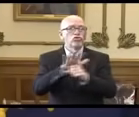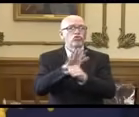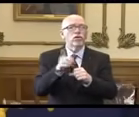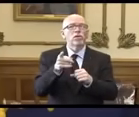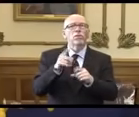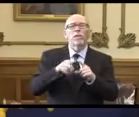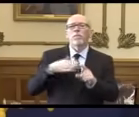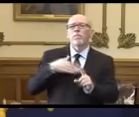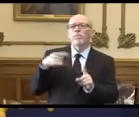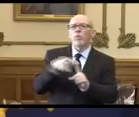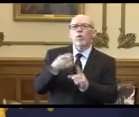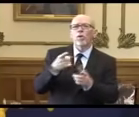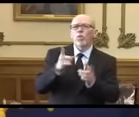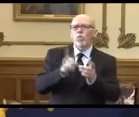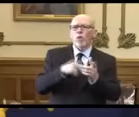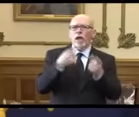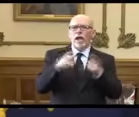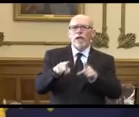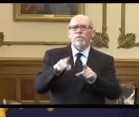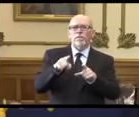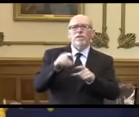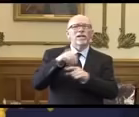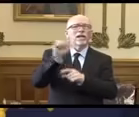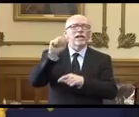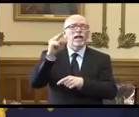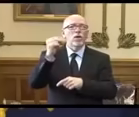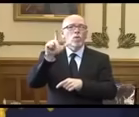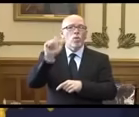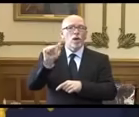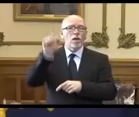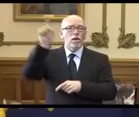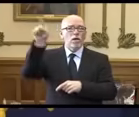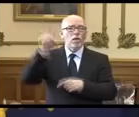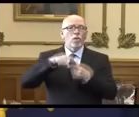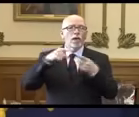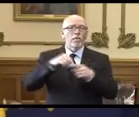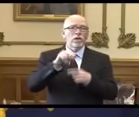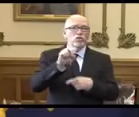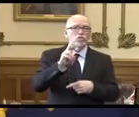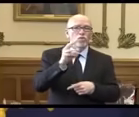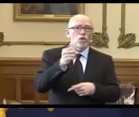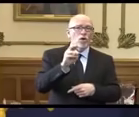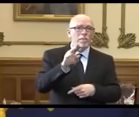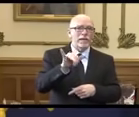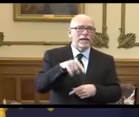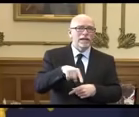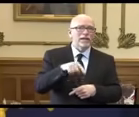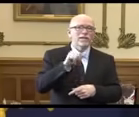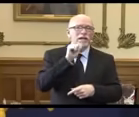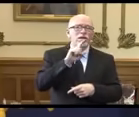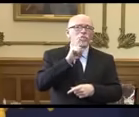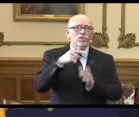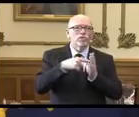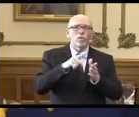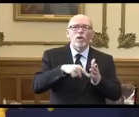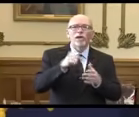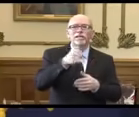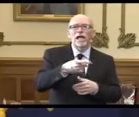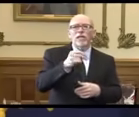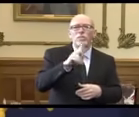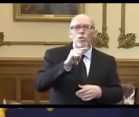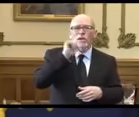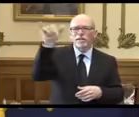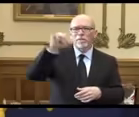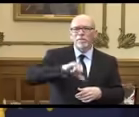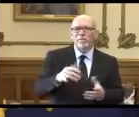is, what's going on in Angola and what's going on in New Harmony may not be reflective of what's going on in Southport. And